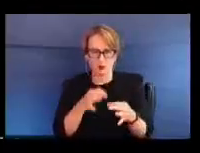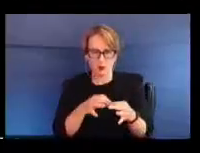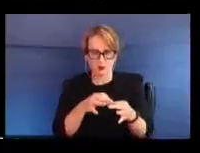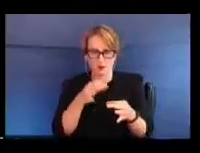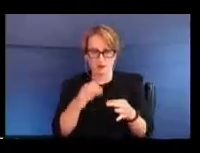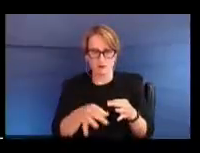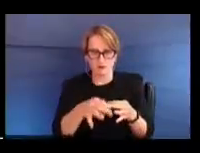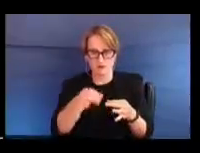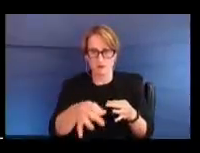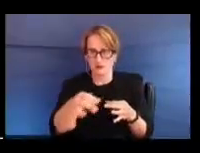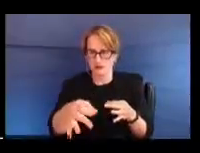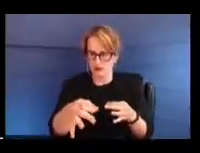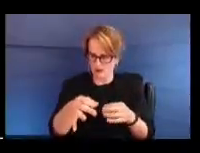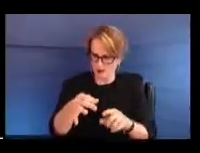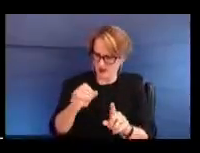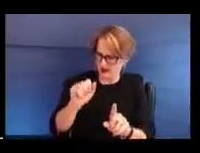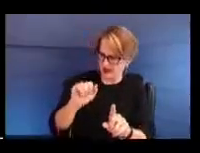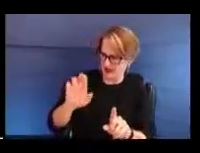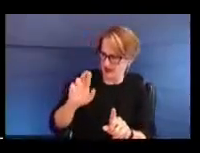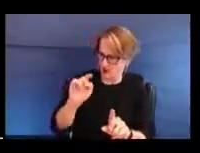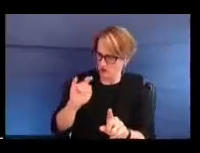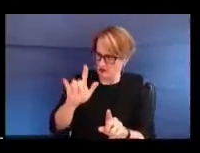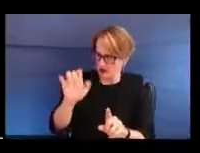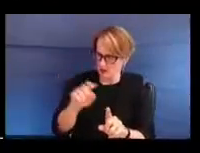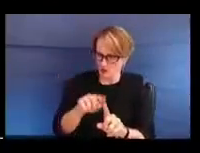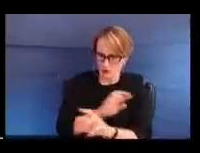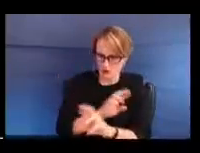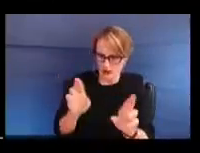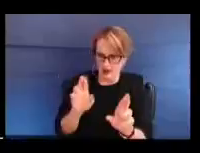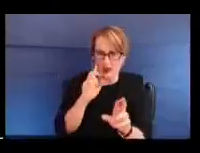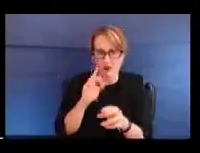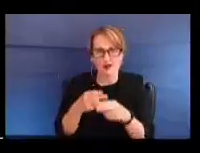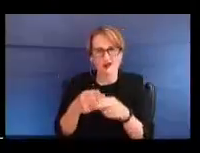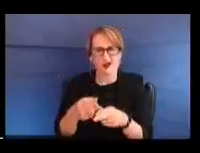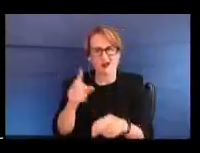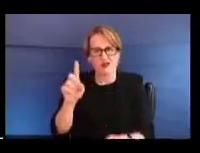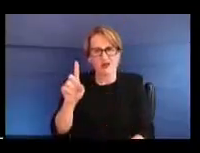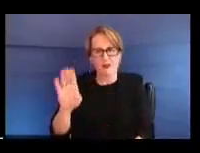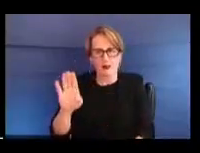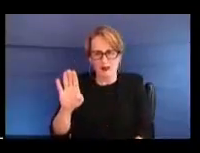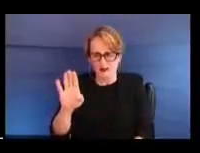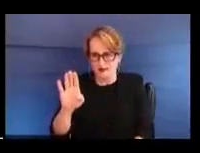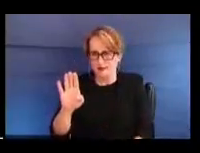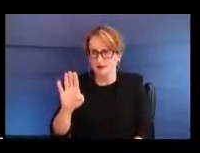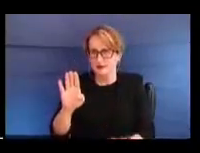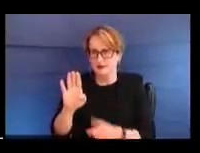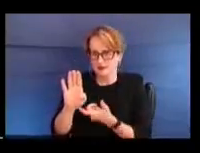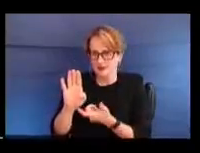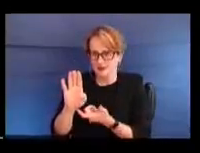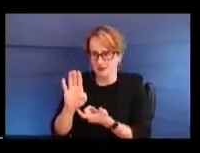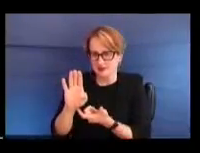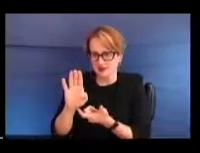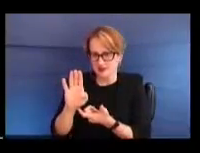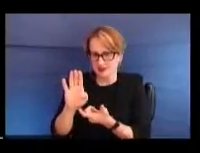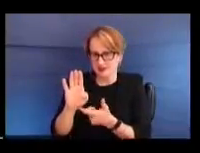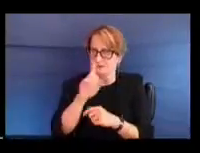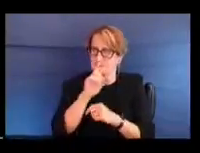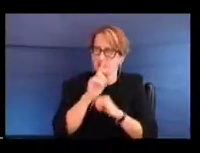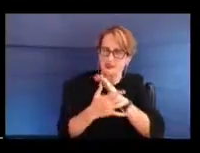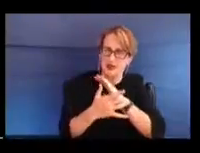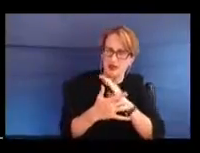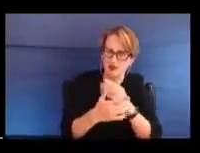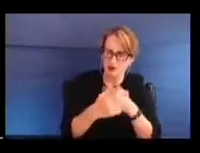the Airtable is going to be ready, and I'm going to call it a database versus selling a technology